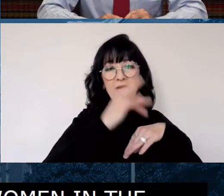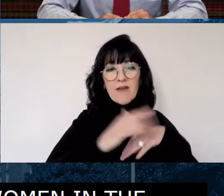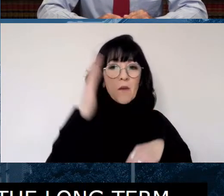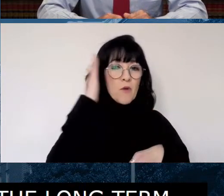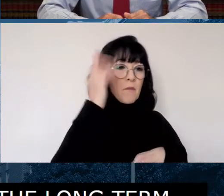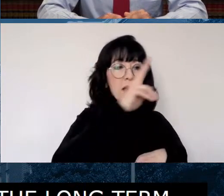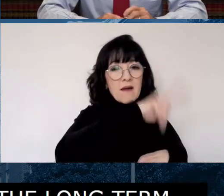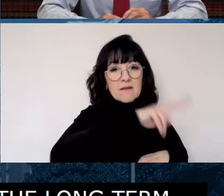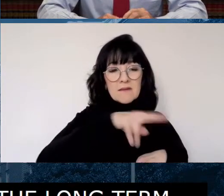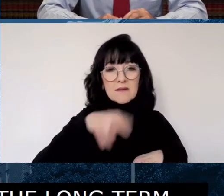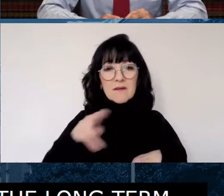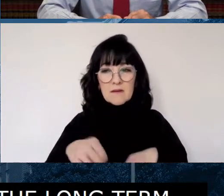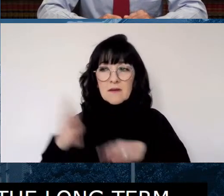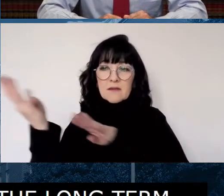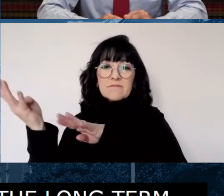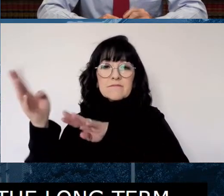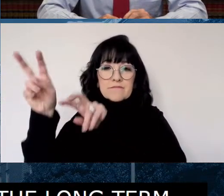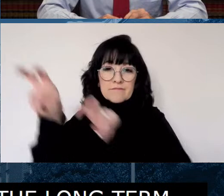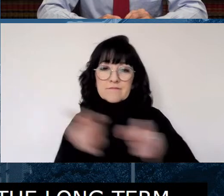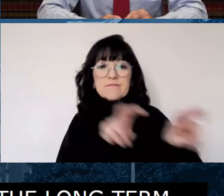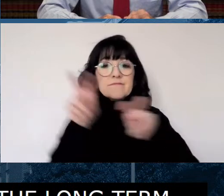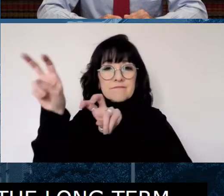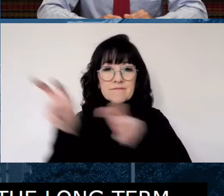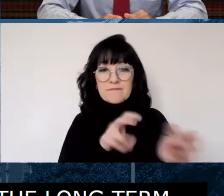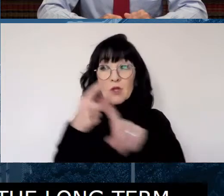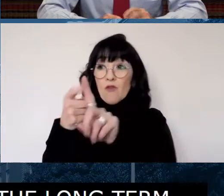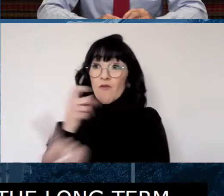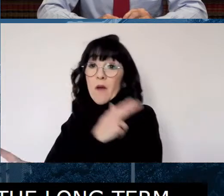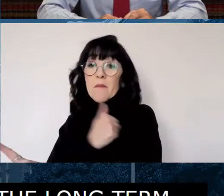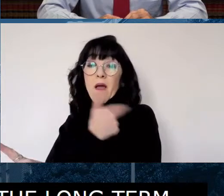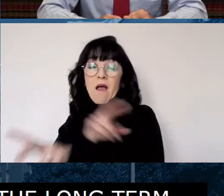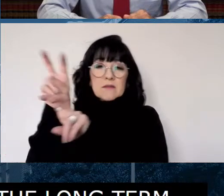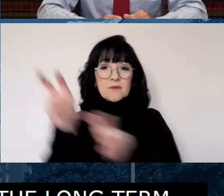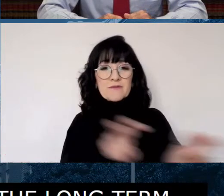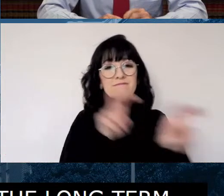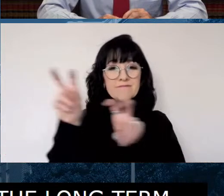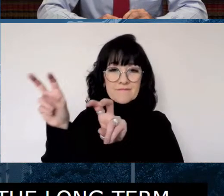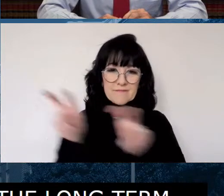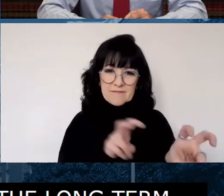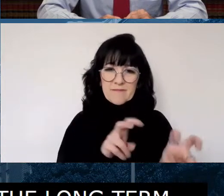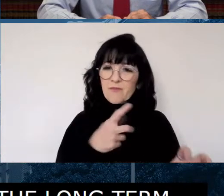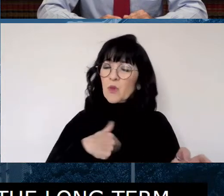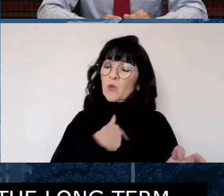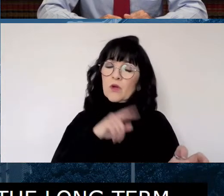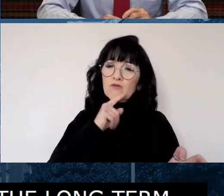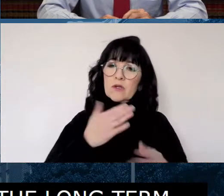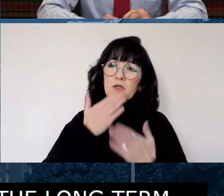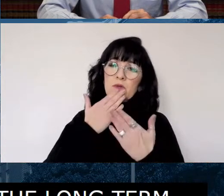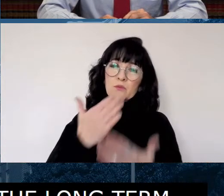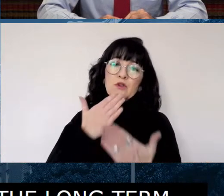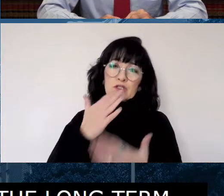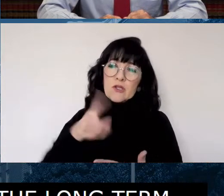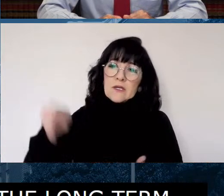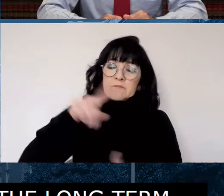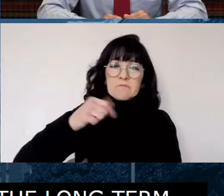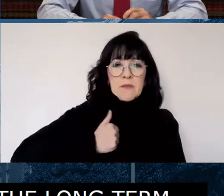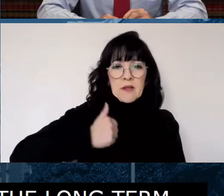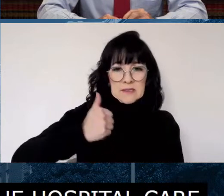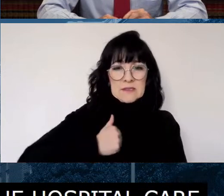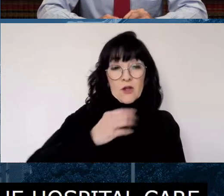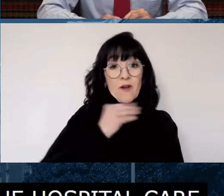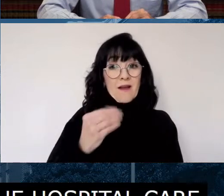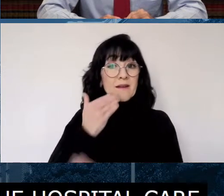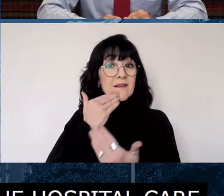So our thanks go out to the Guard once again. We appreciate their service. And we thank Dr. Rattay for all